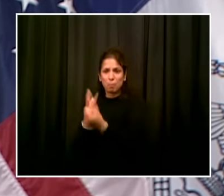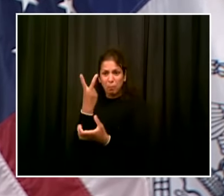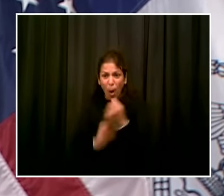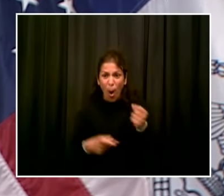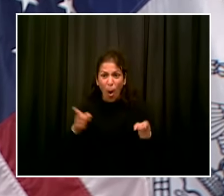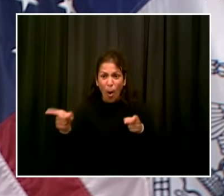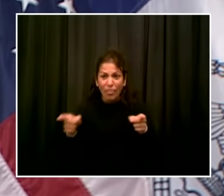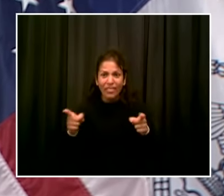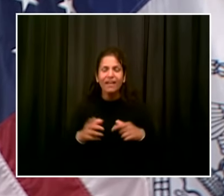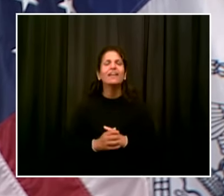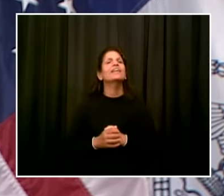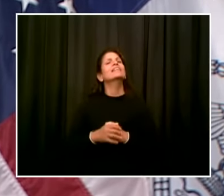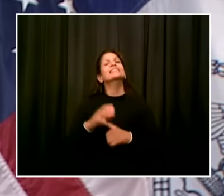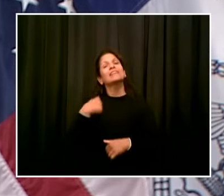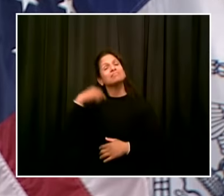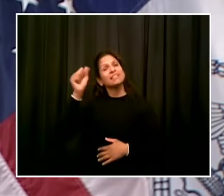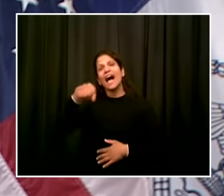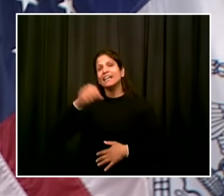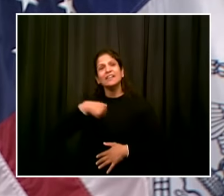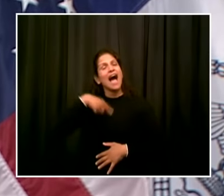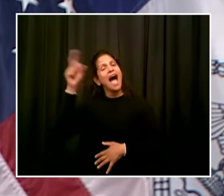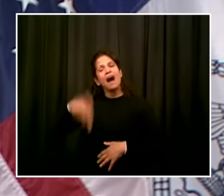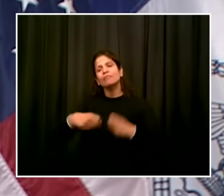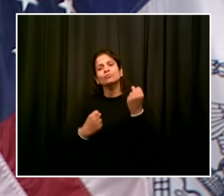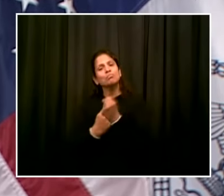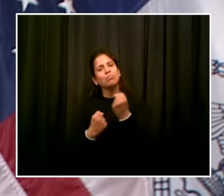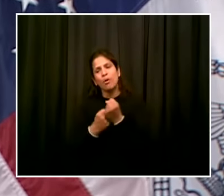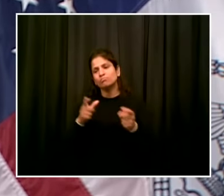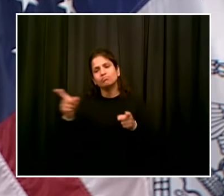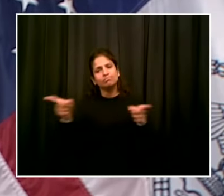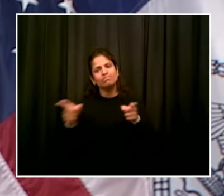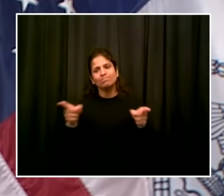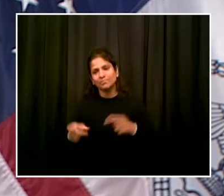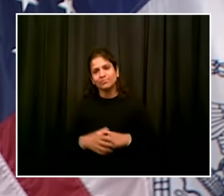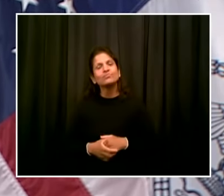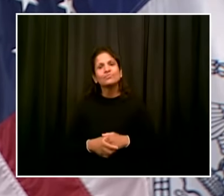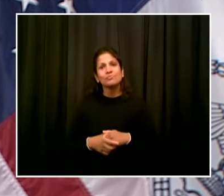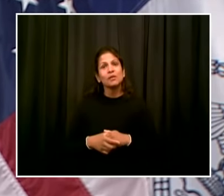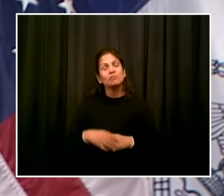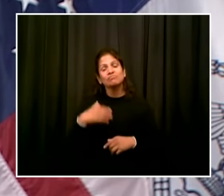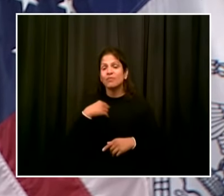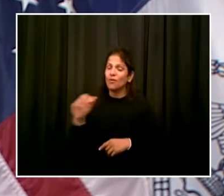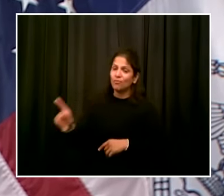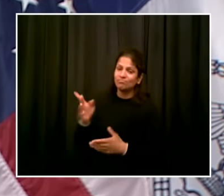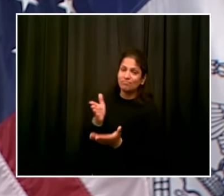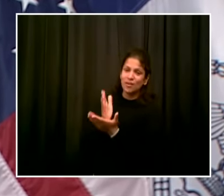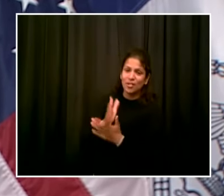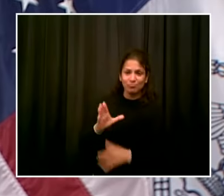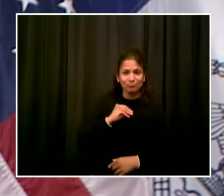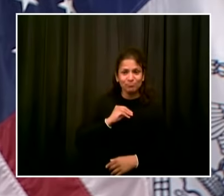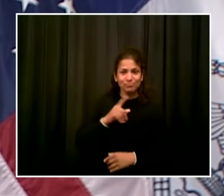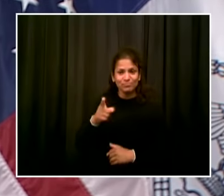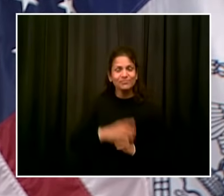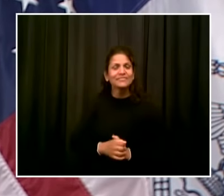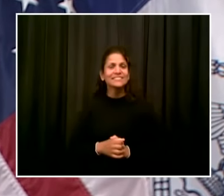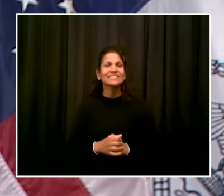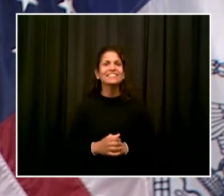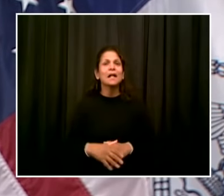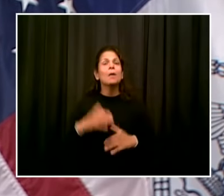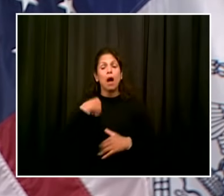of them. All right, I admire that. My question is about the scenes that we saw